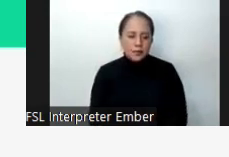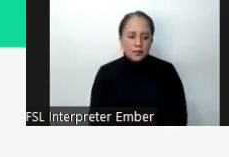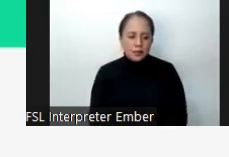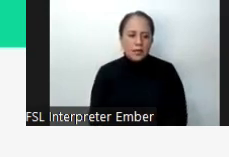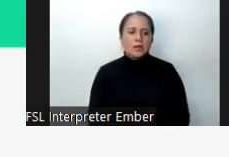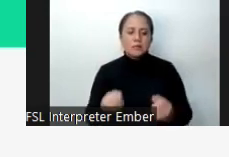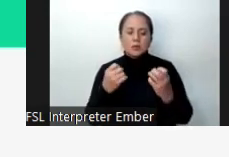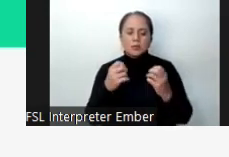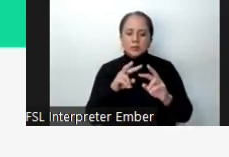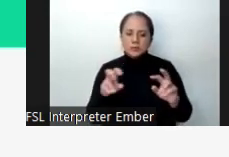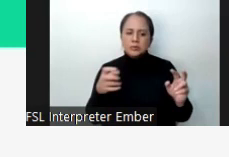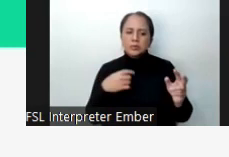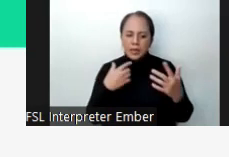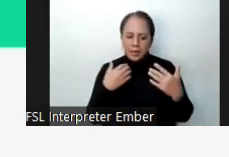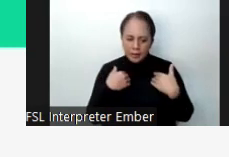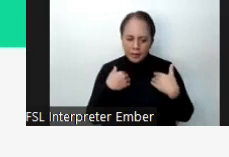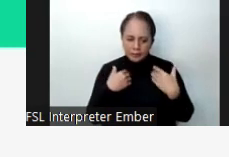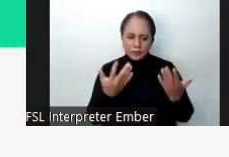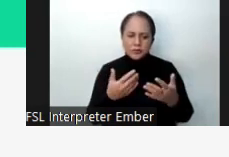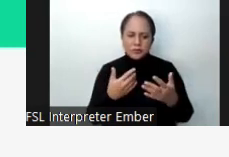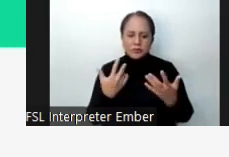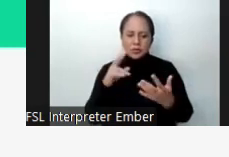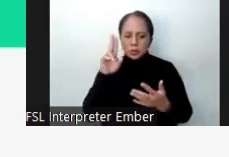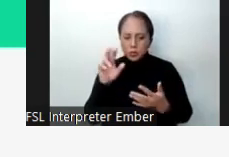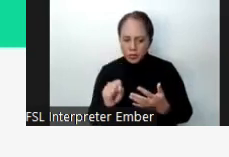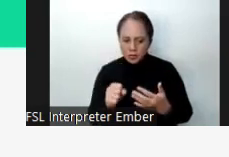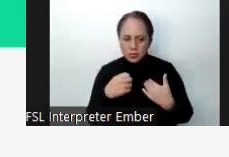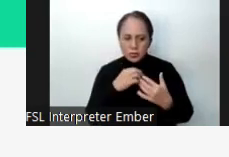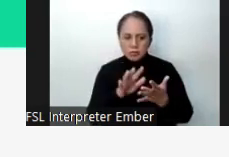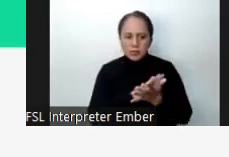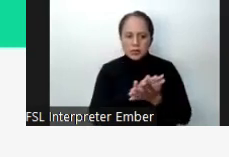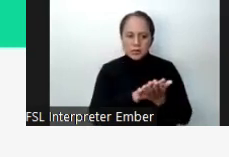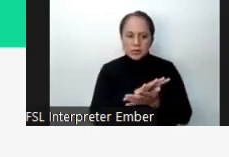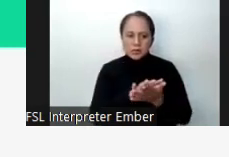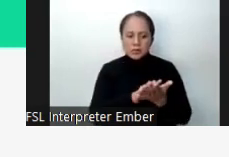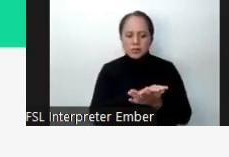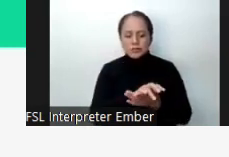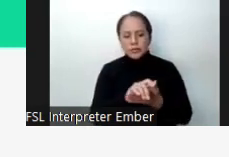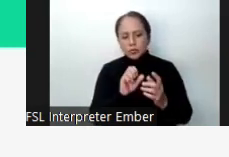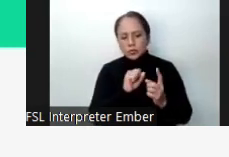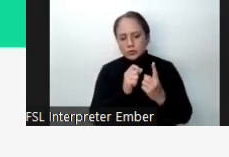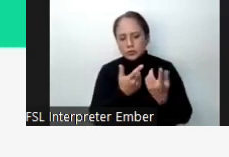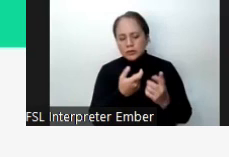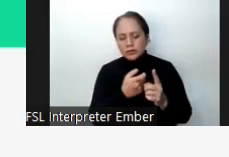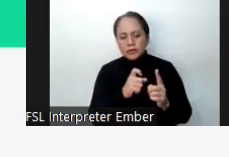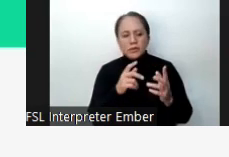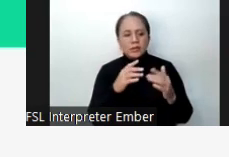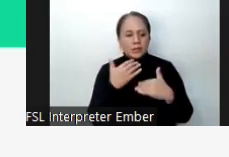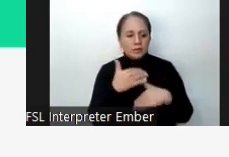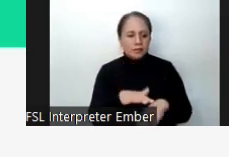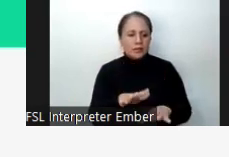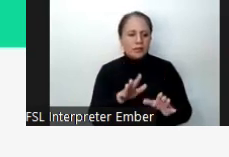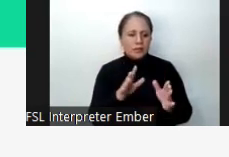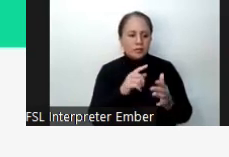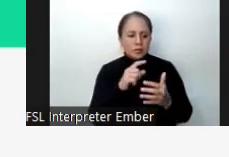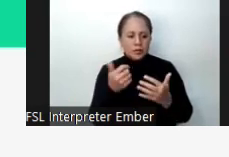Many of the studies were conducted in the US with mixed ethnicities. There were limited studies in